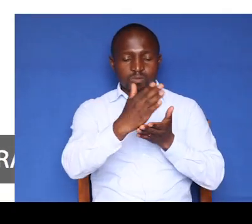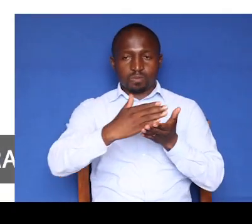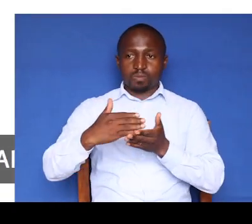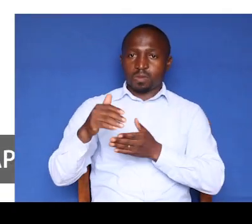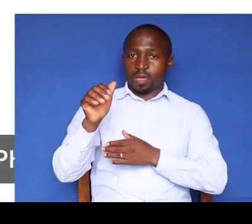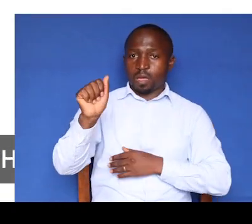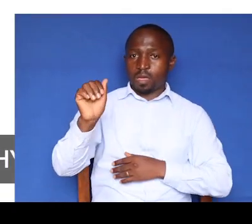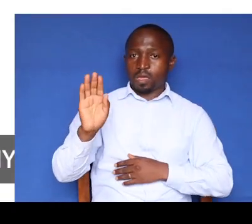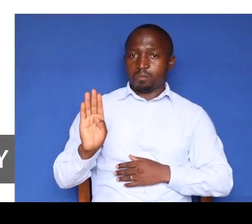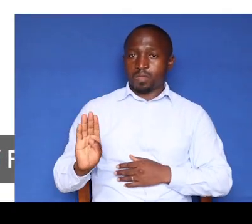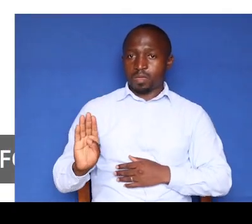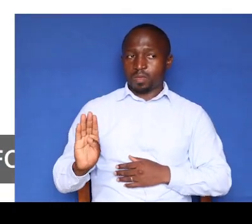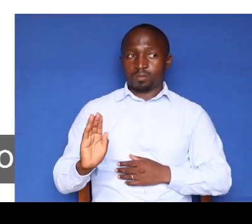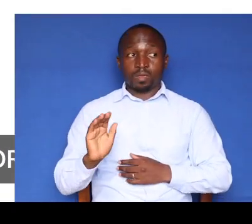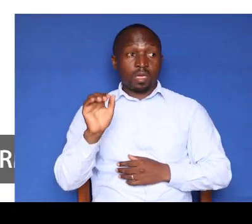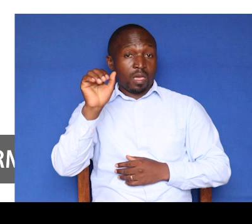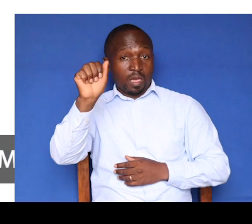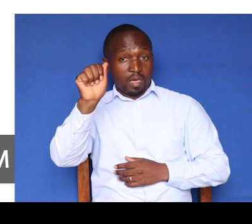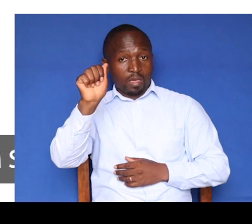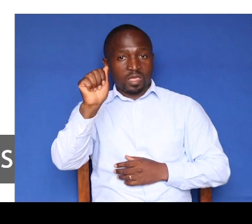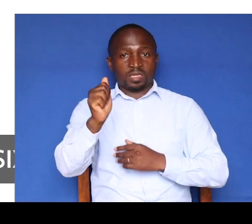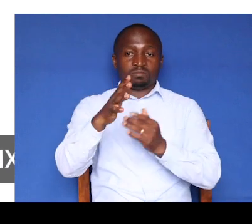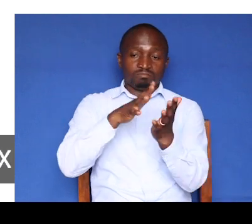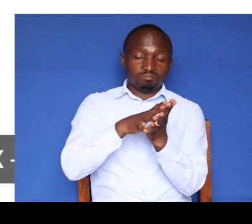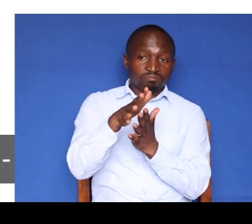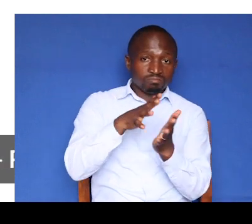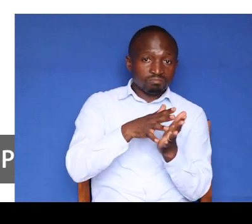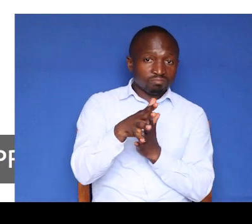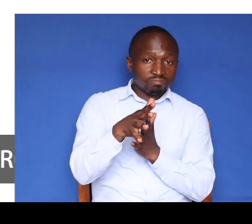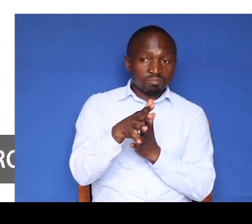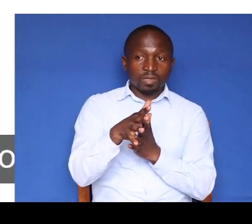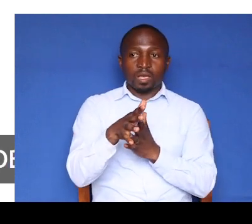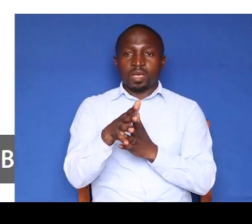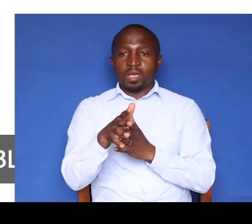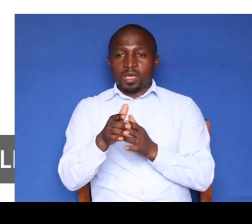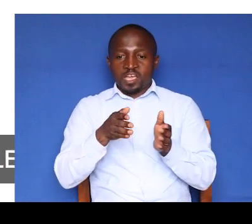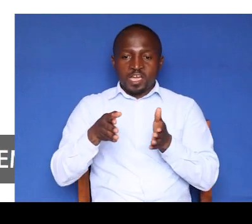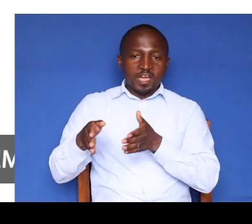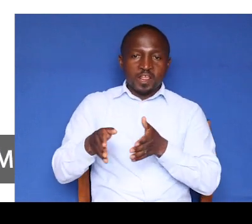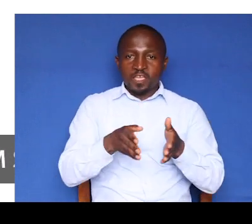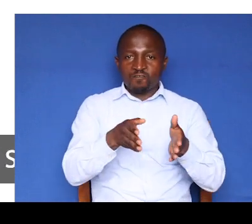and B. A, describe river regime.